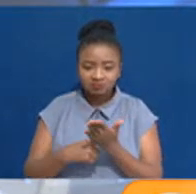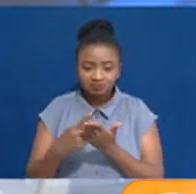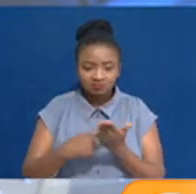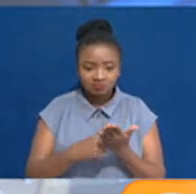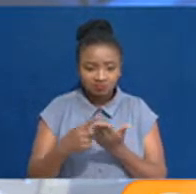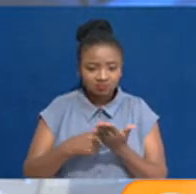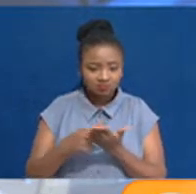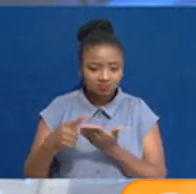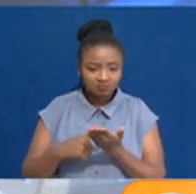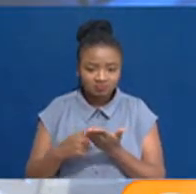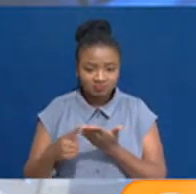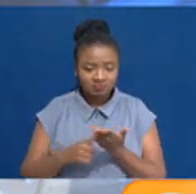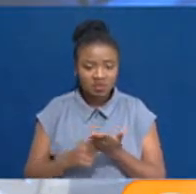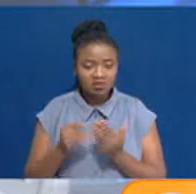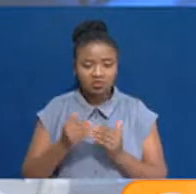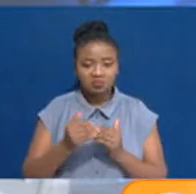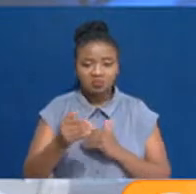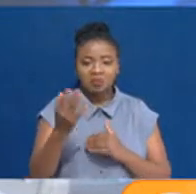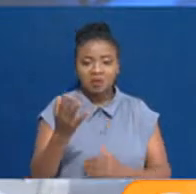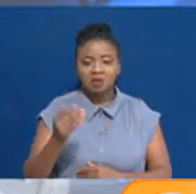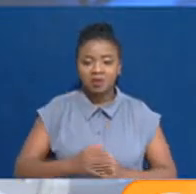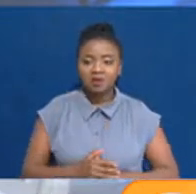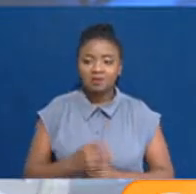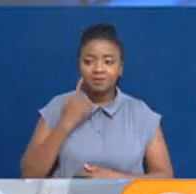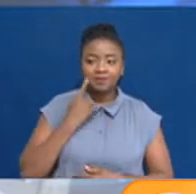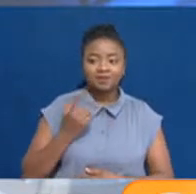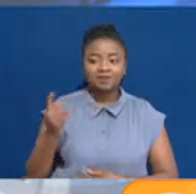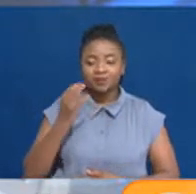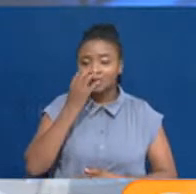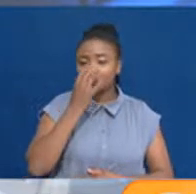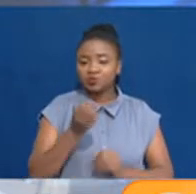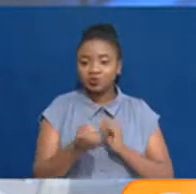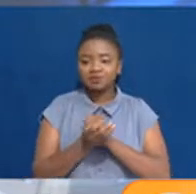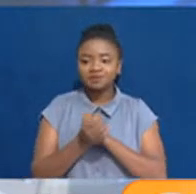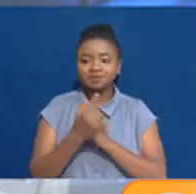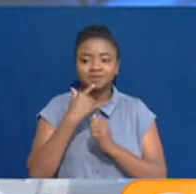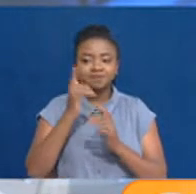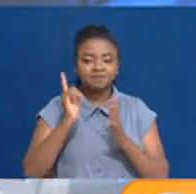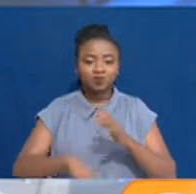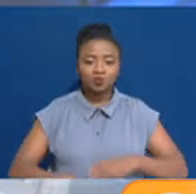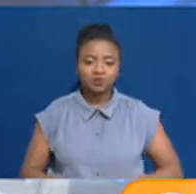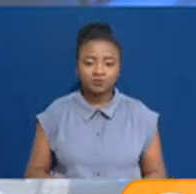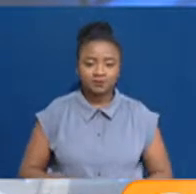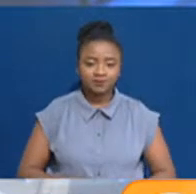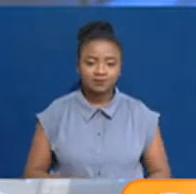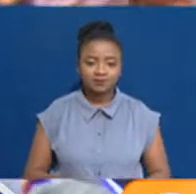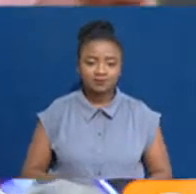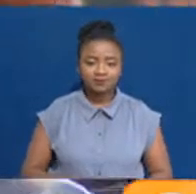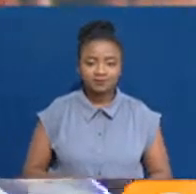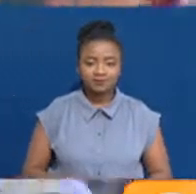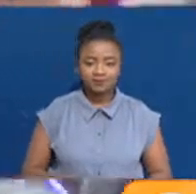the opposition dominated President Ruto's first day tour of central Kenya.